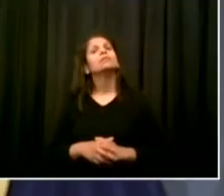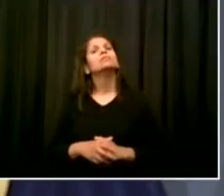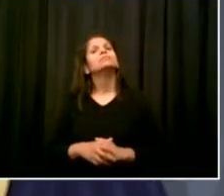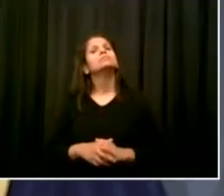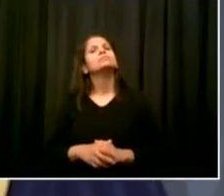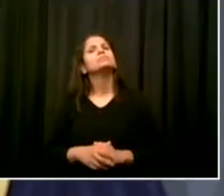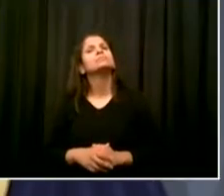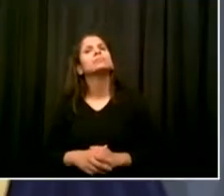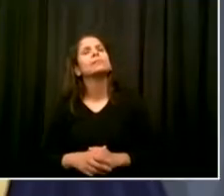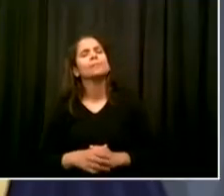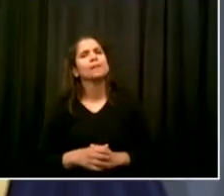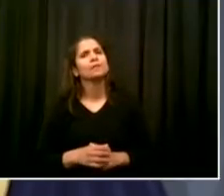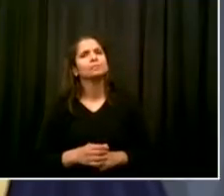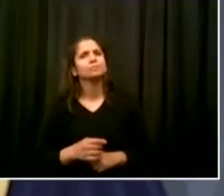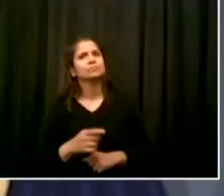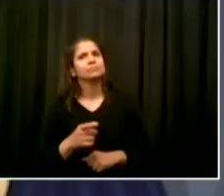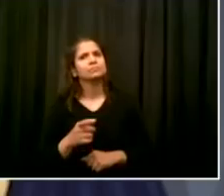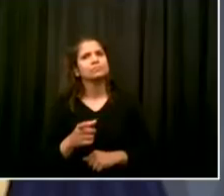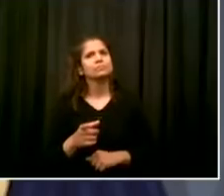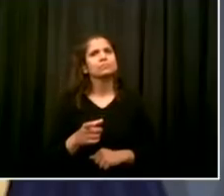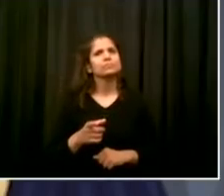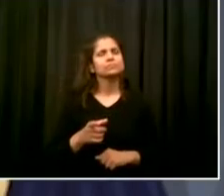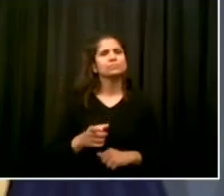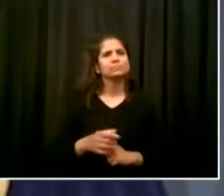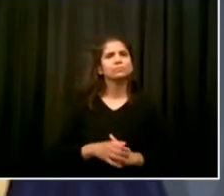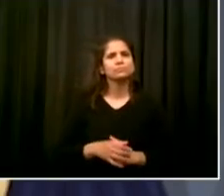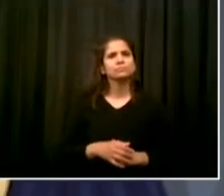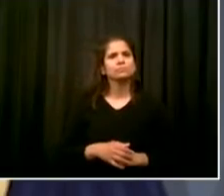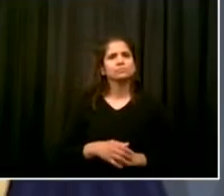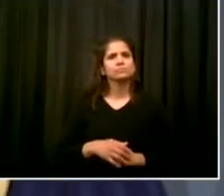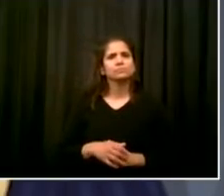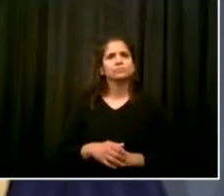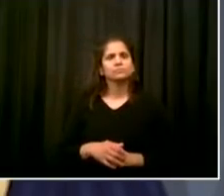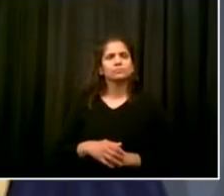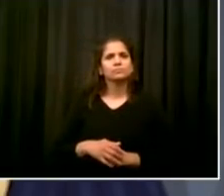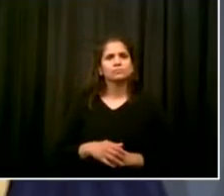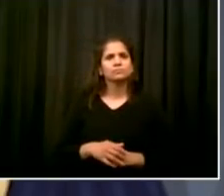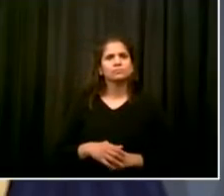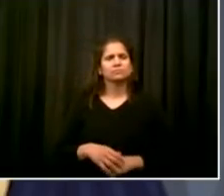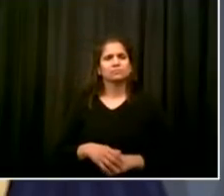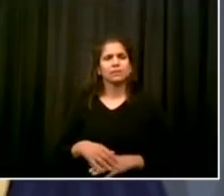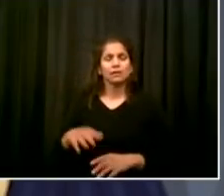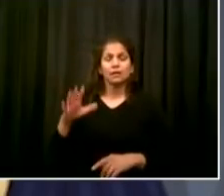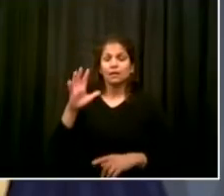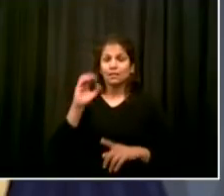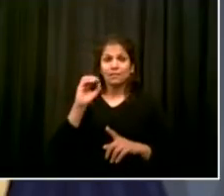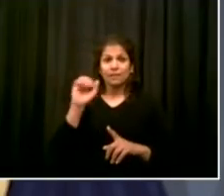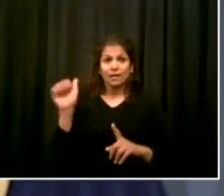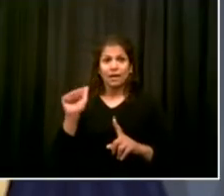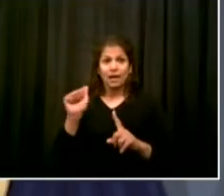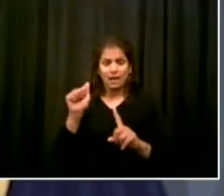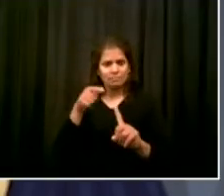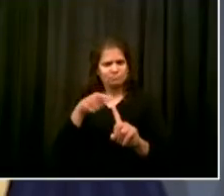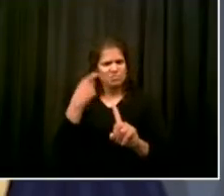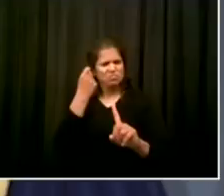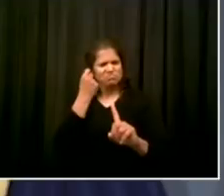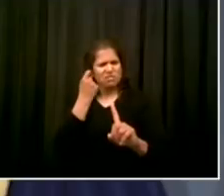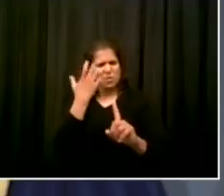requests. I think you're going to see the change, Dana. I don't think it should be about faith. It should be about